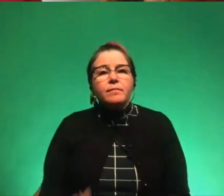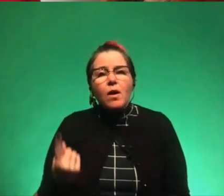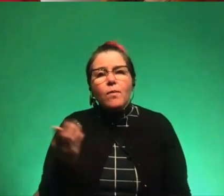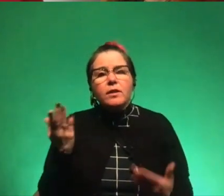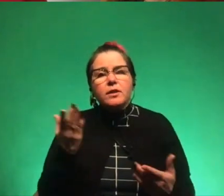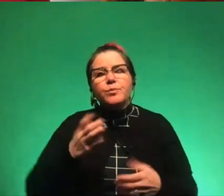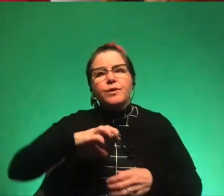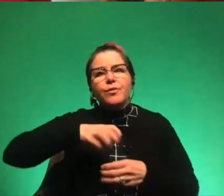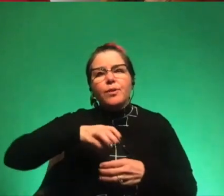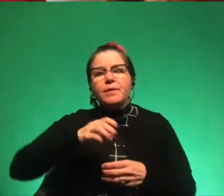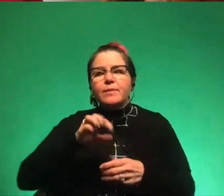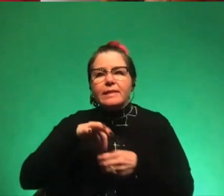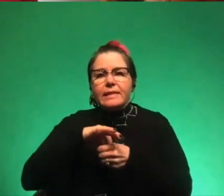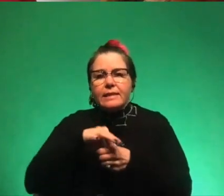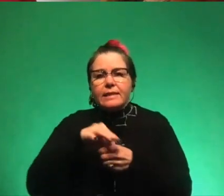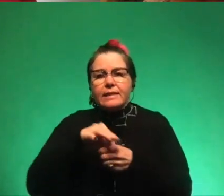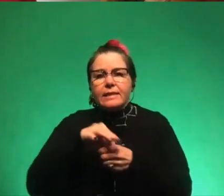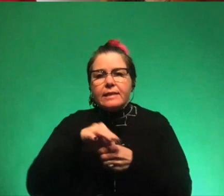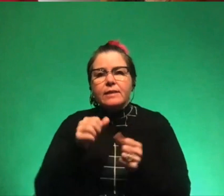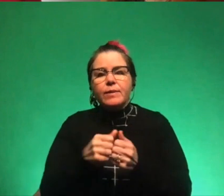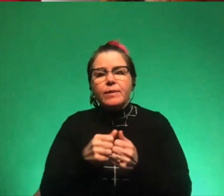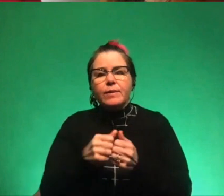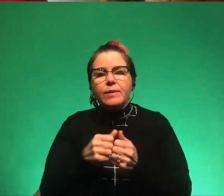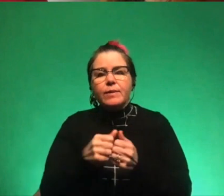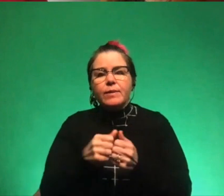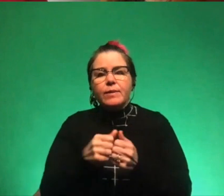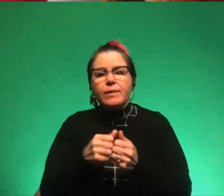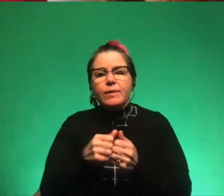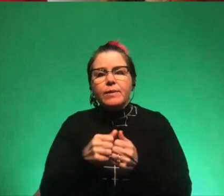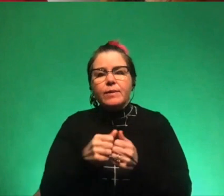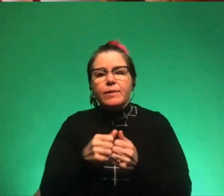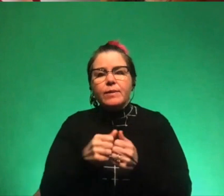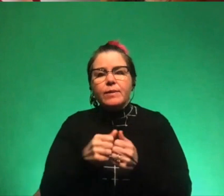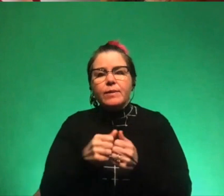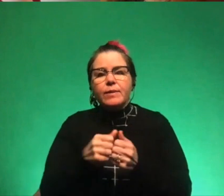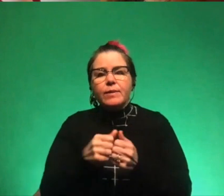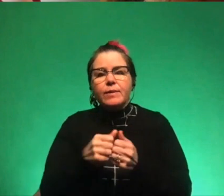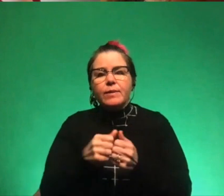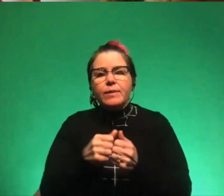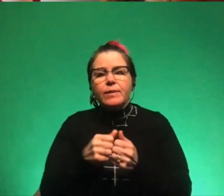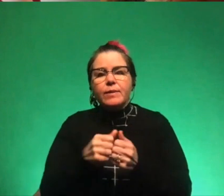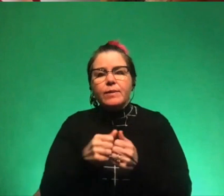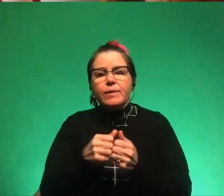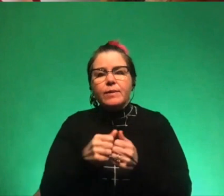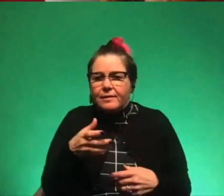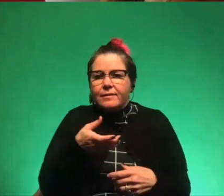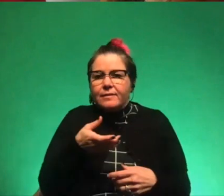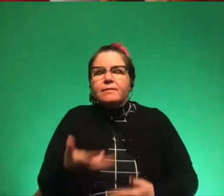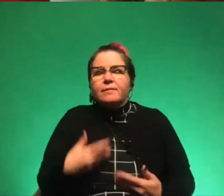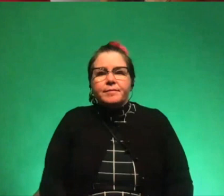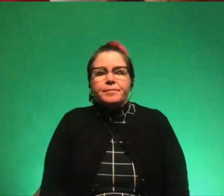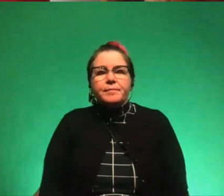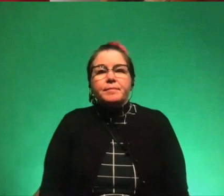of tea with me, because it's really nice to have something like hot when you're really